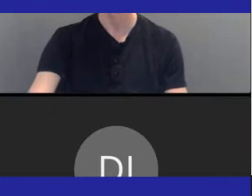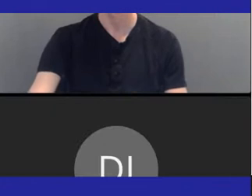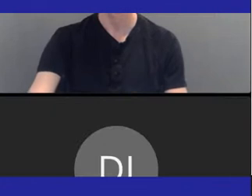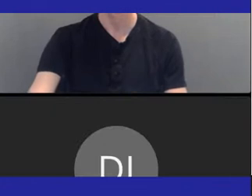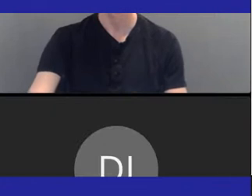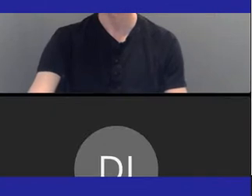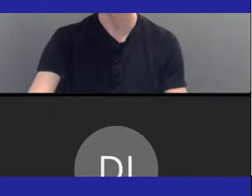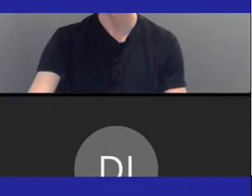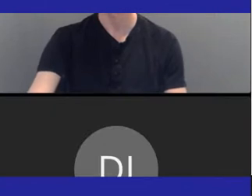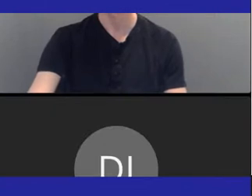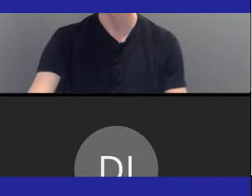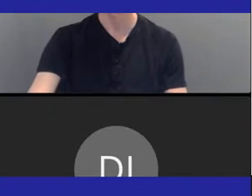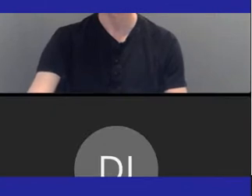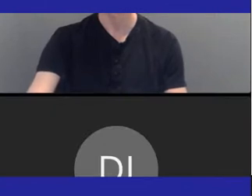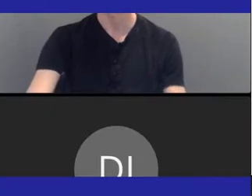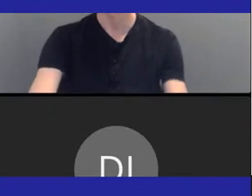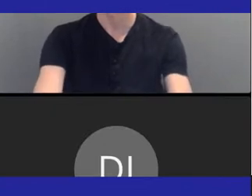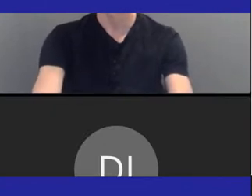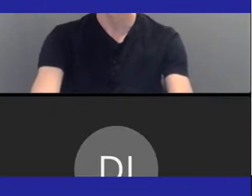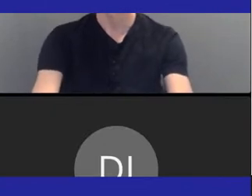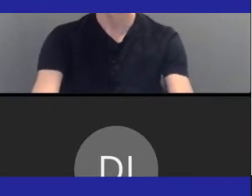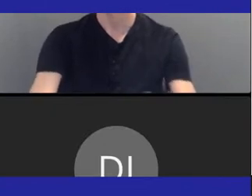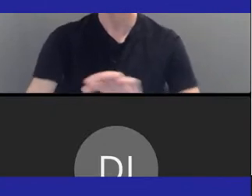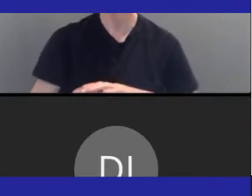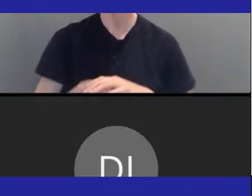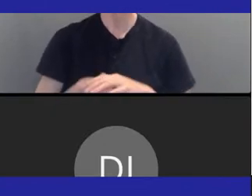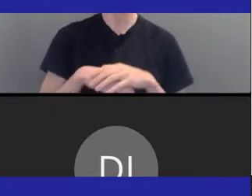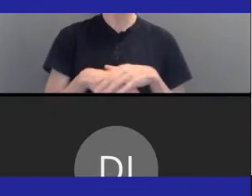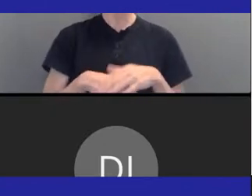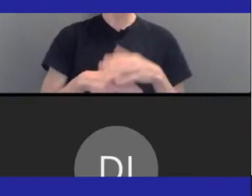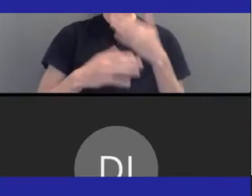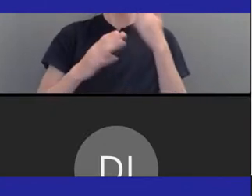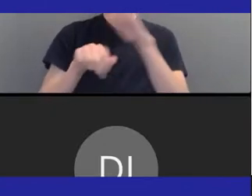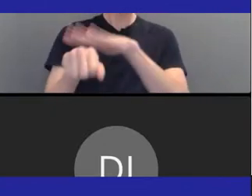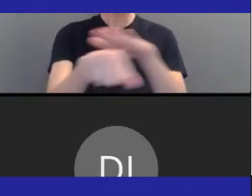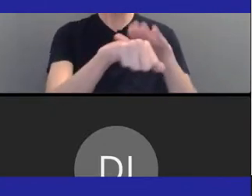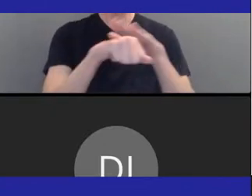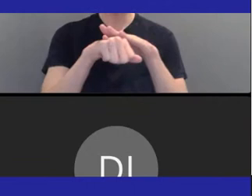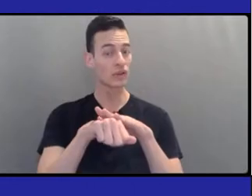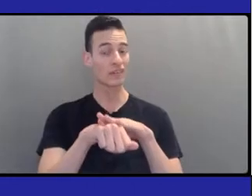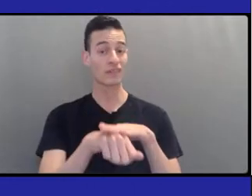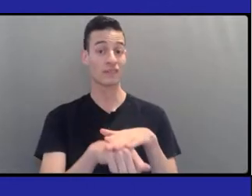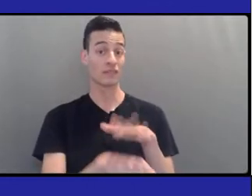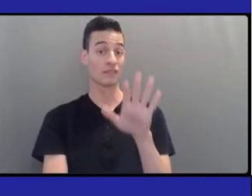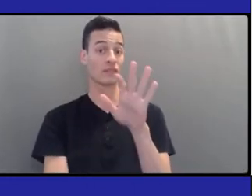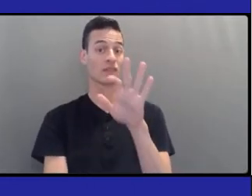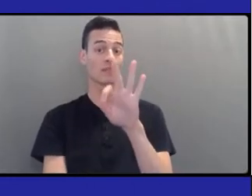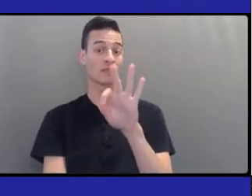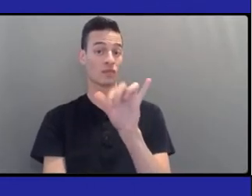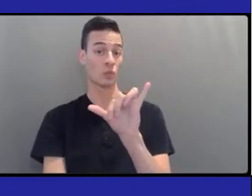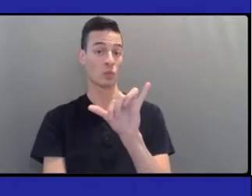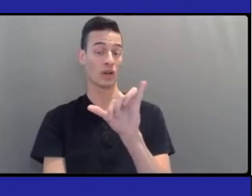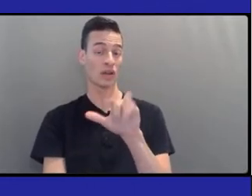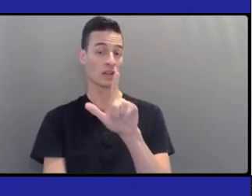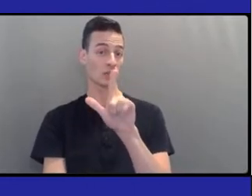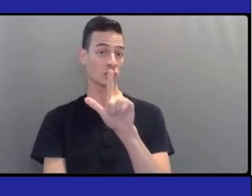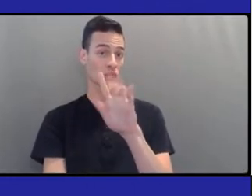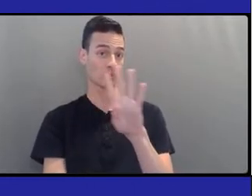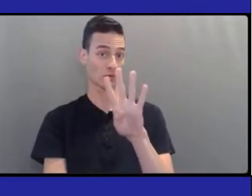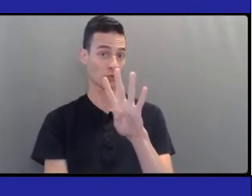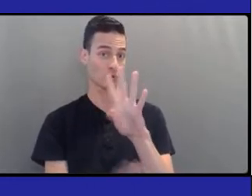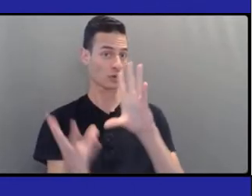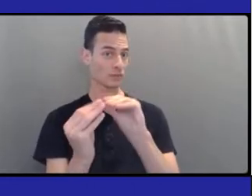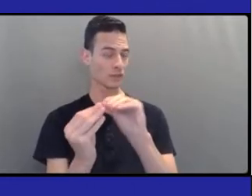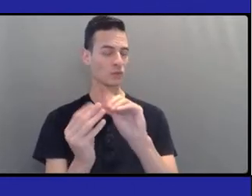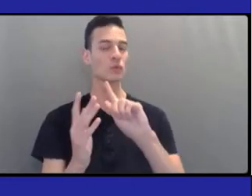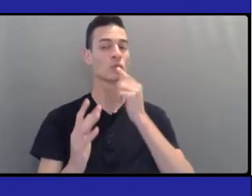be aware that the fiscal year 2023 annual public hearing have been scheduled for each borough, and these meetings will convene at 6